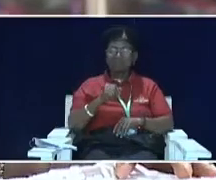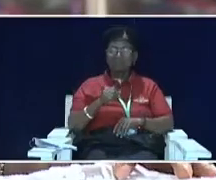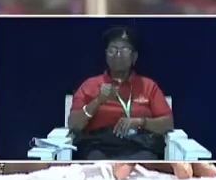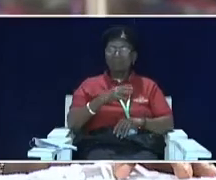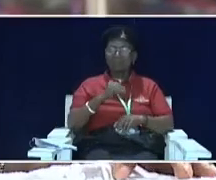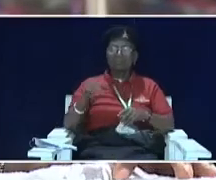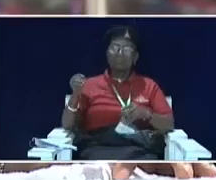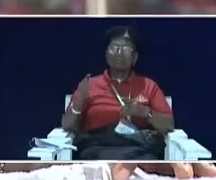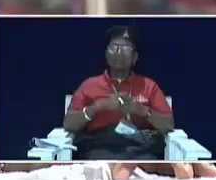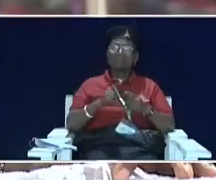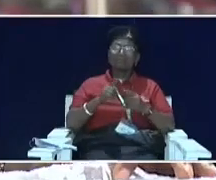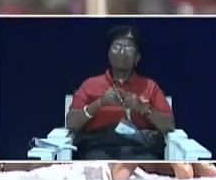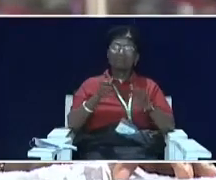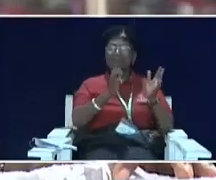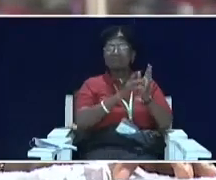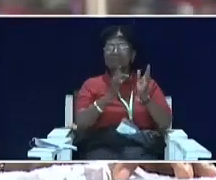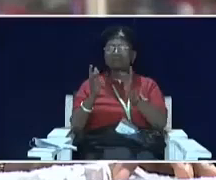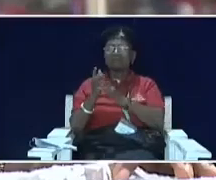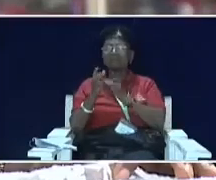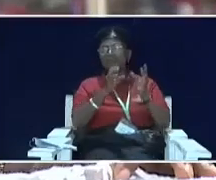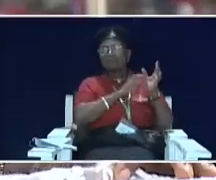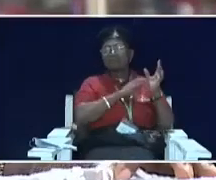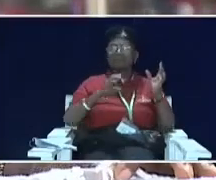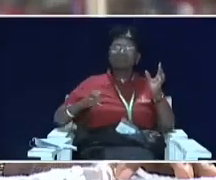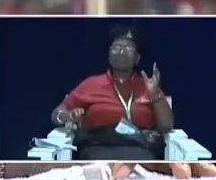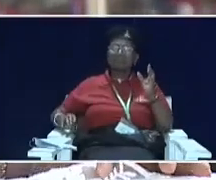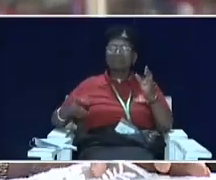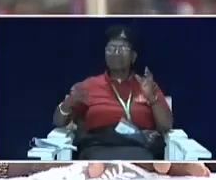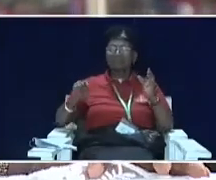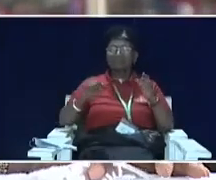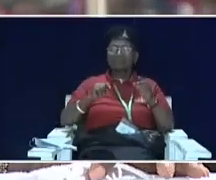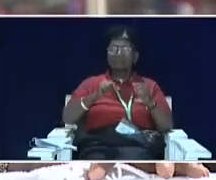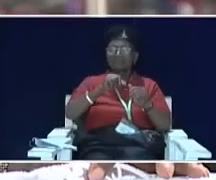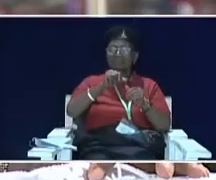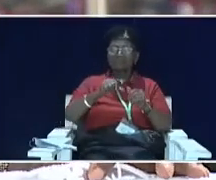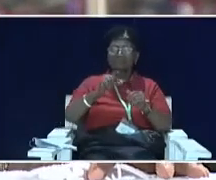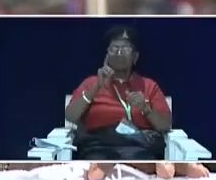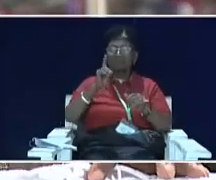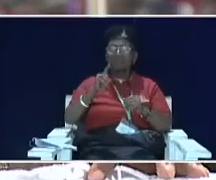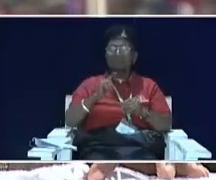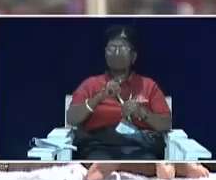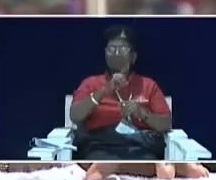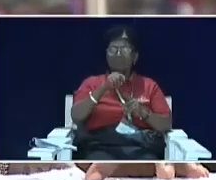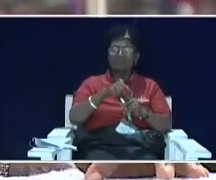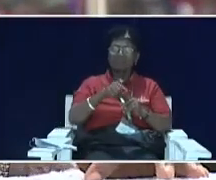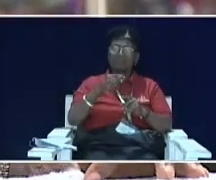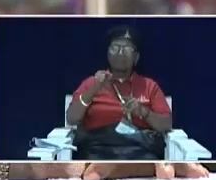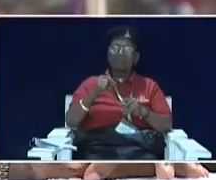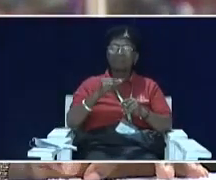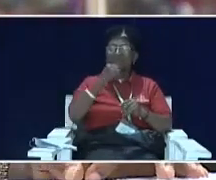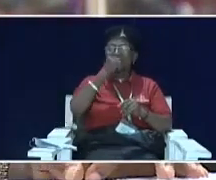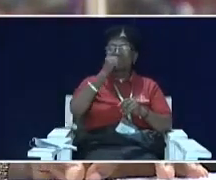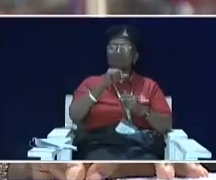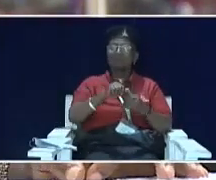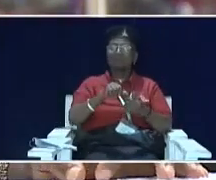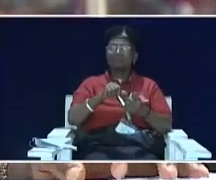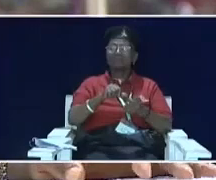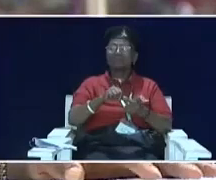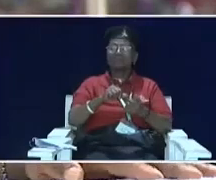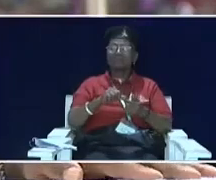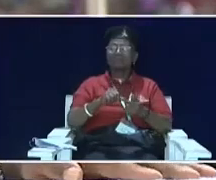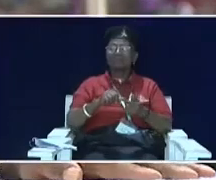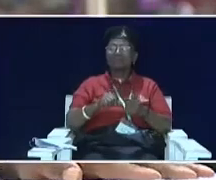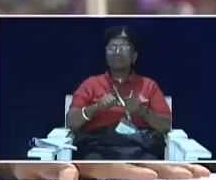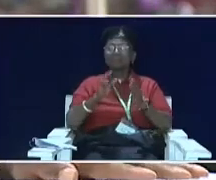Jesus Christ, the anointed one, the baptizer in fire, came